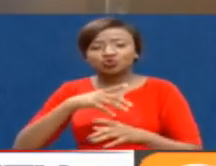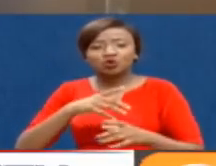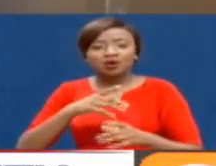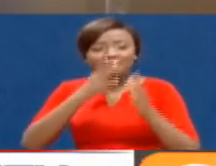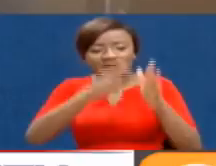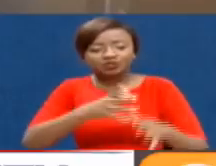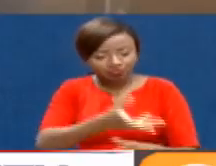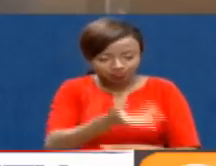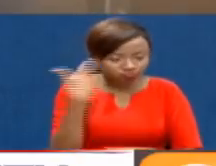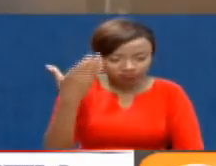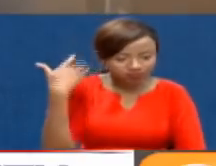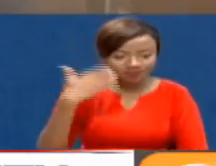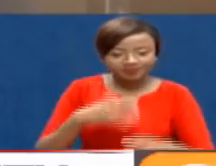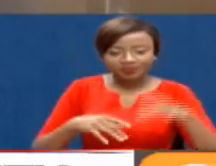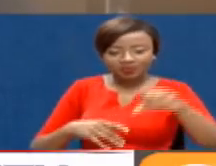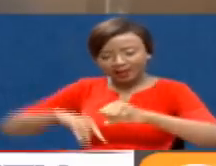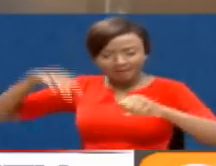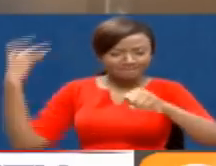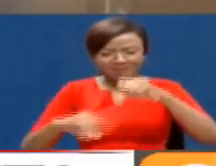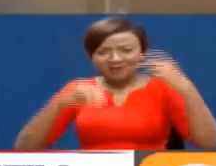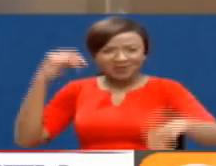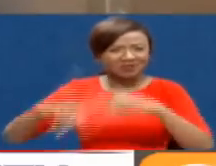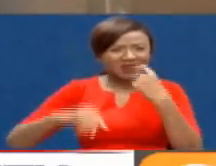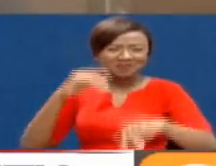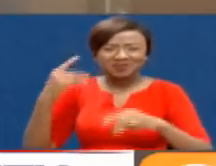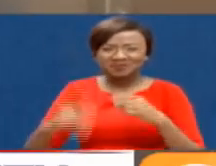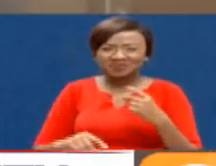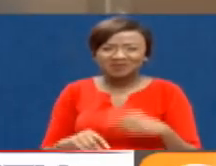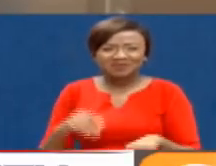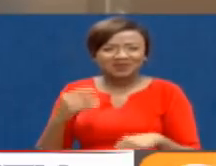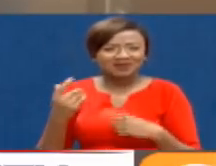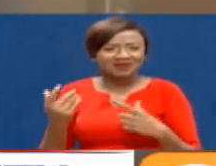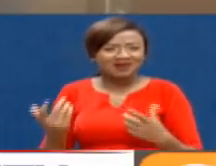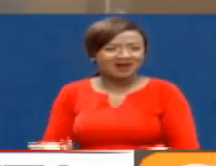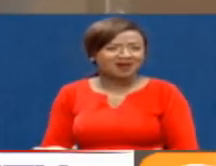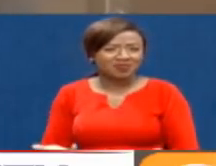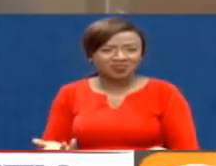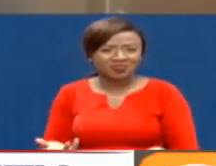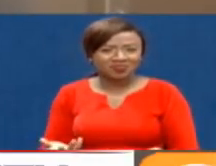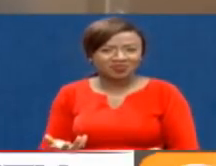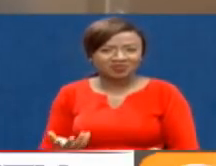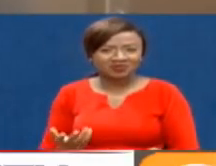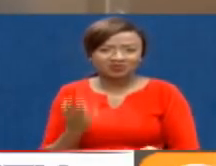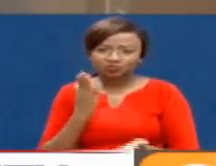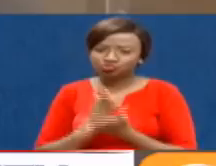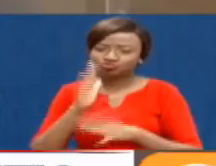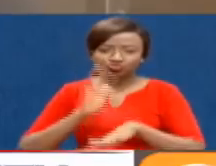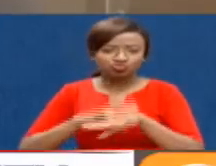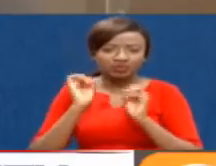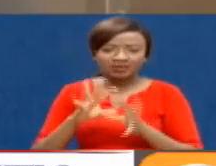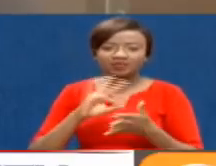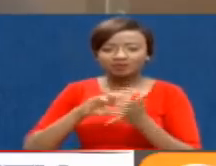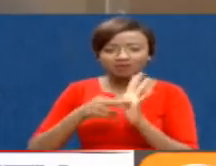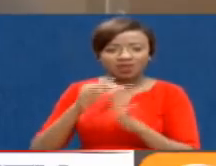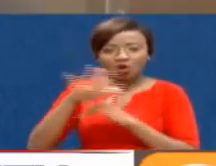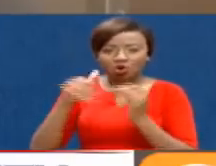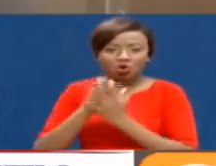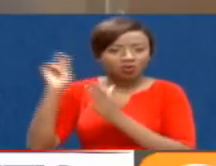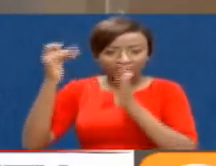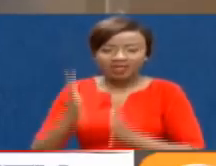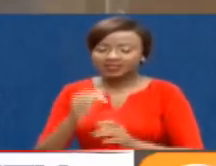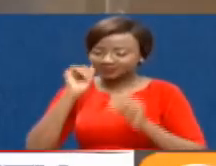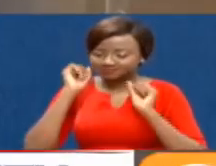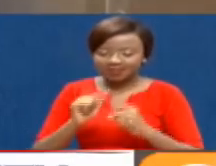ferry and you beat them up and you hold them in this very dehumanizing and dignified position. It's an outrage, and every Kenyan should basically condemn it.